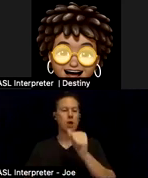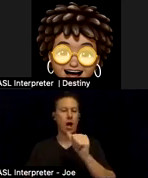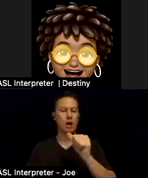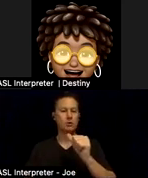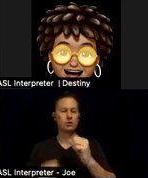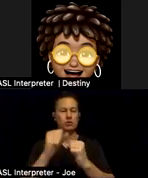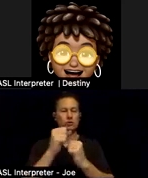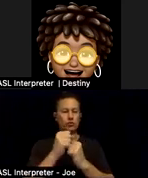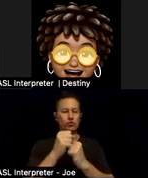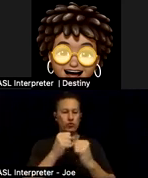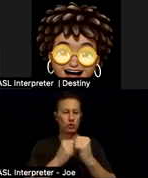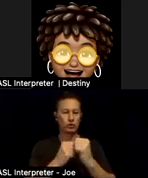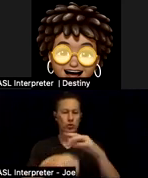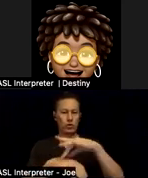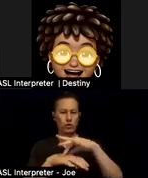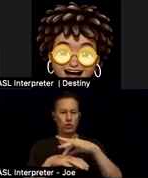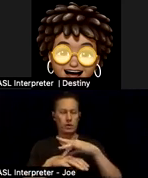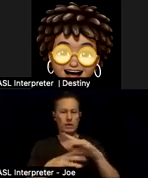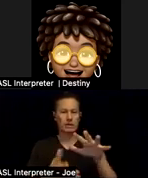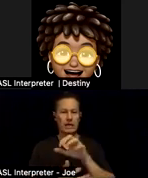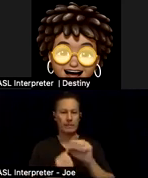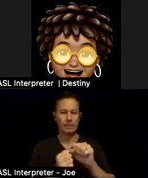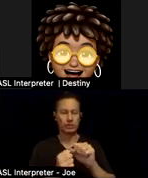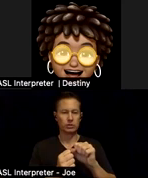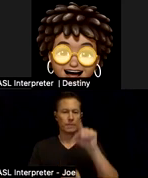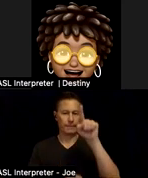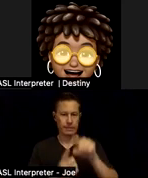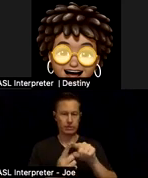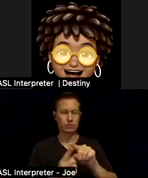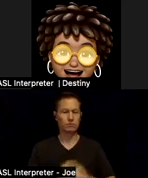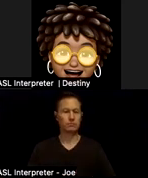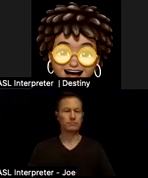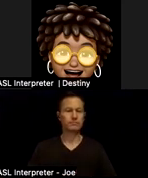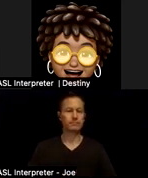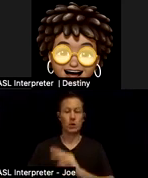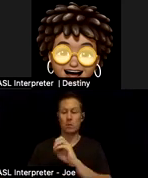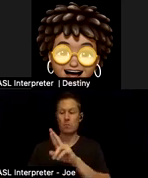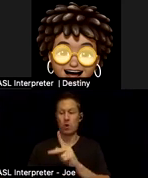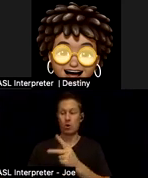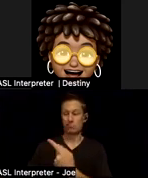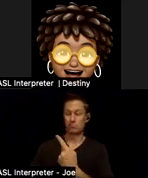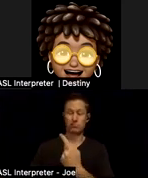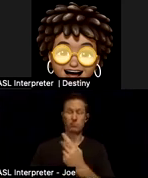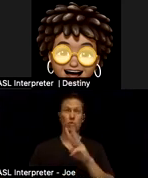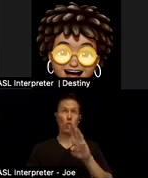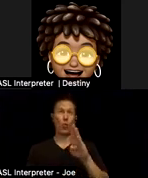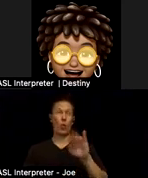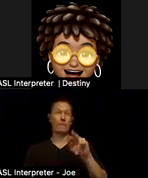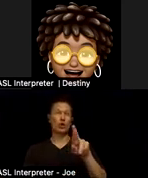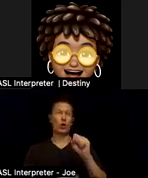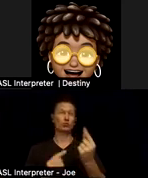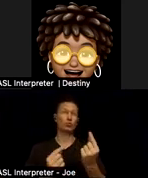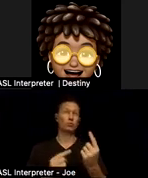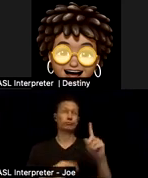earthquake damage mitigation. You know, Mark and I have been doing these webinars now, I think, going on a couple of